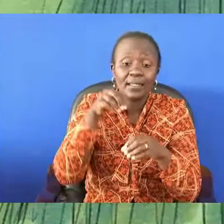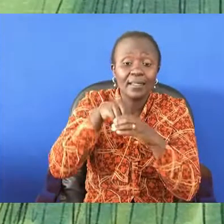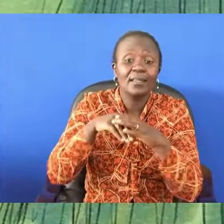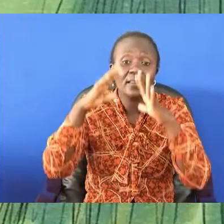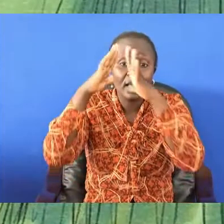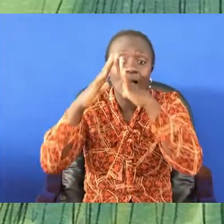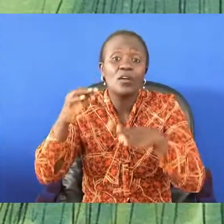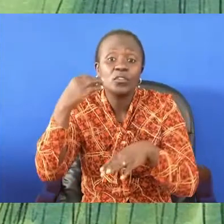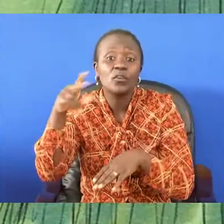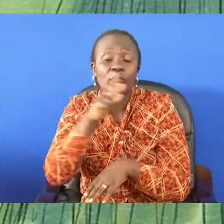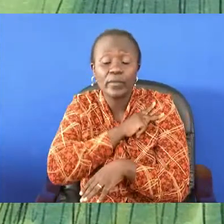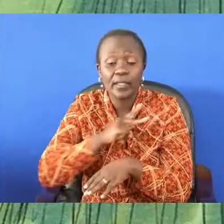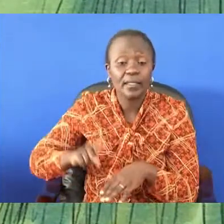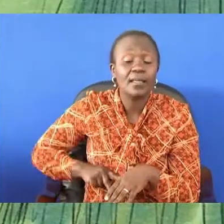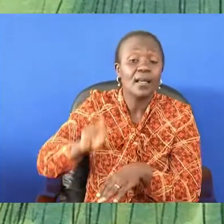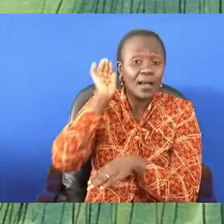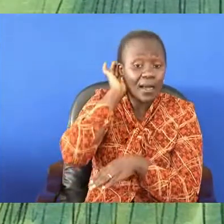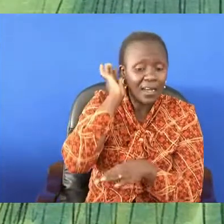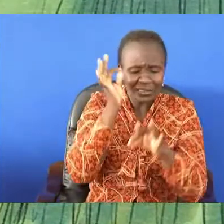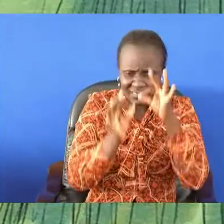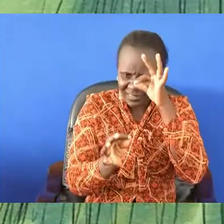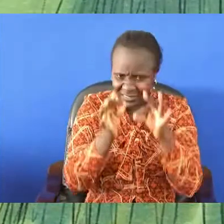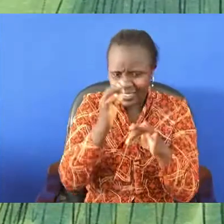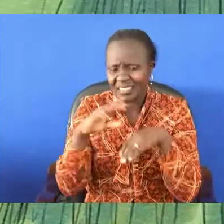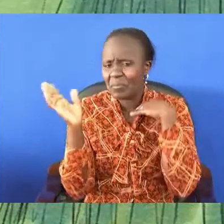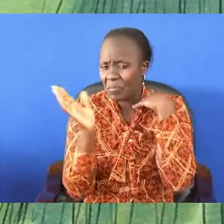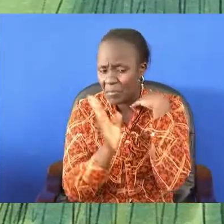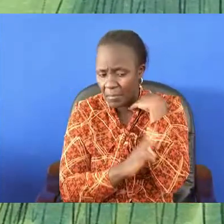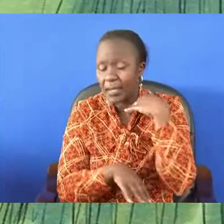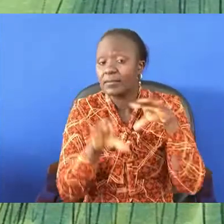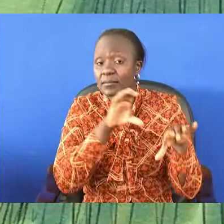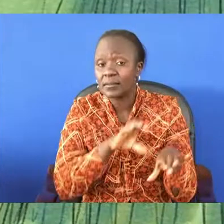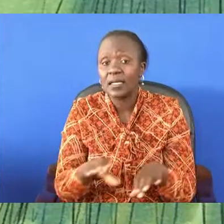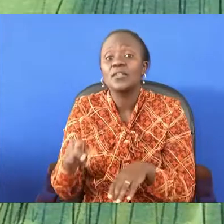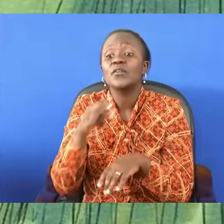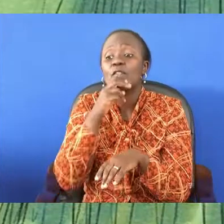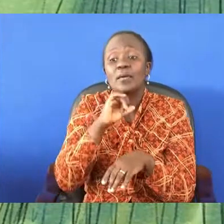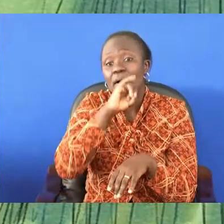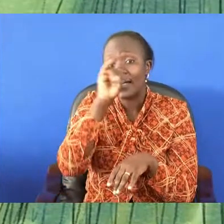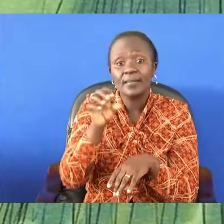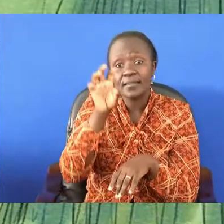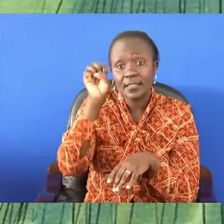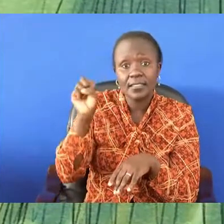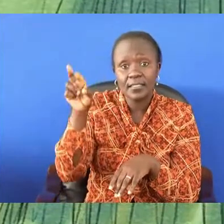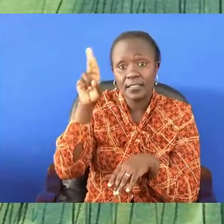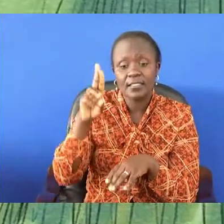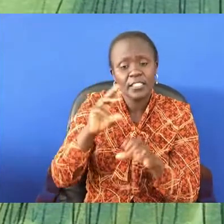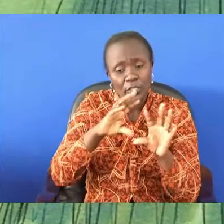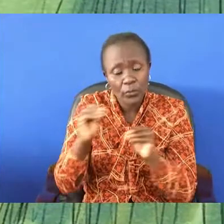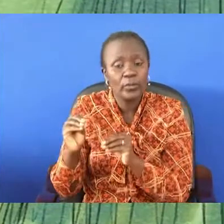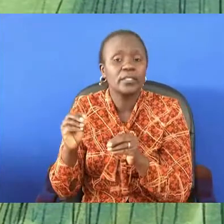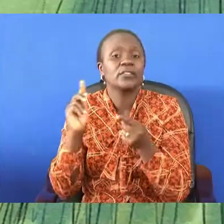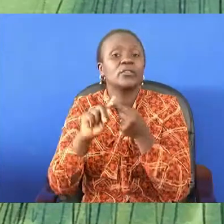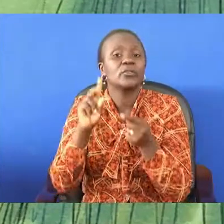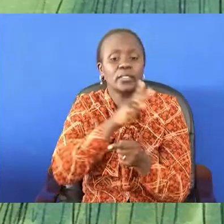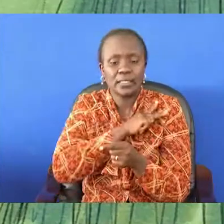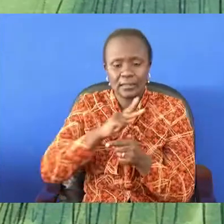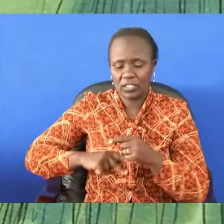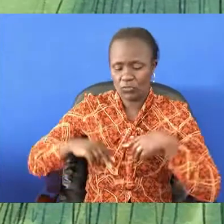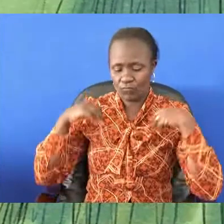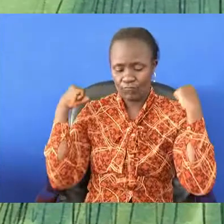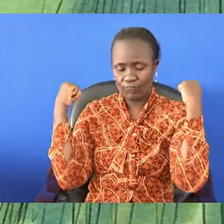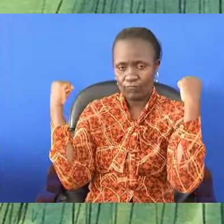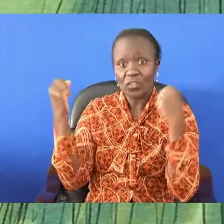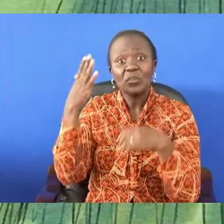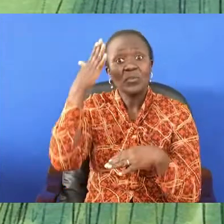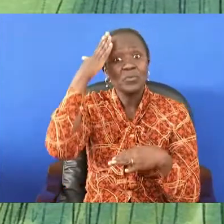house, heard of the injustices that have been done to Jeremiah. He went to the king courageously.